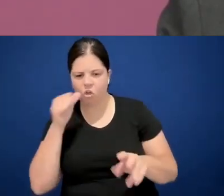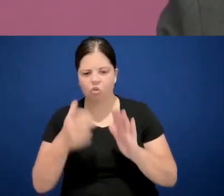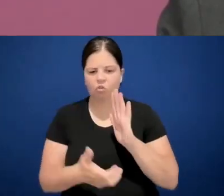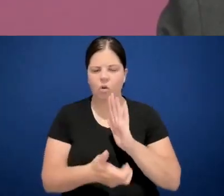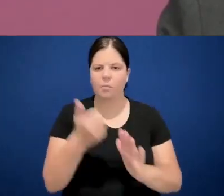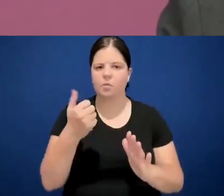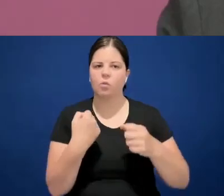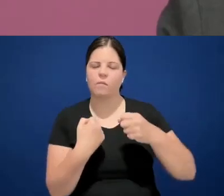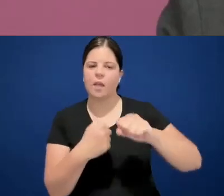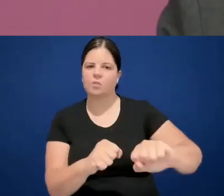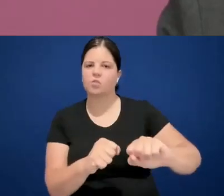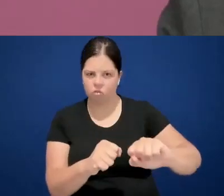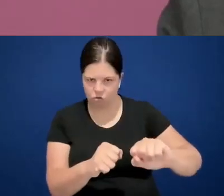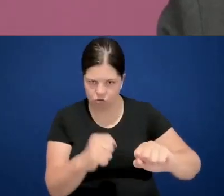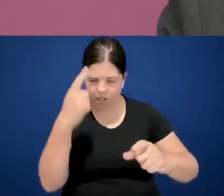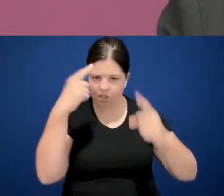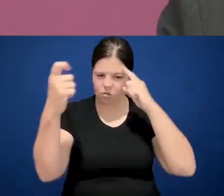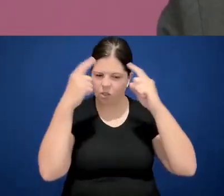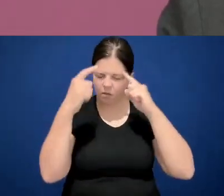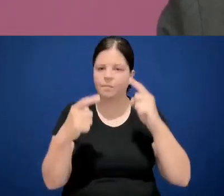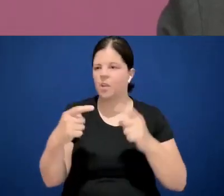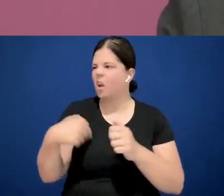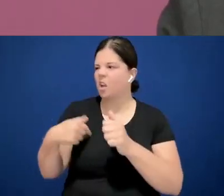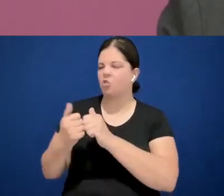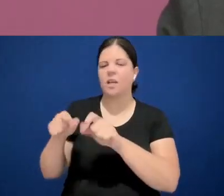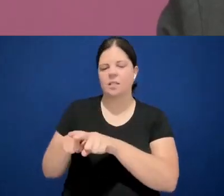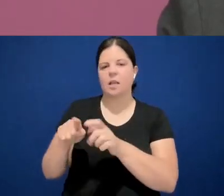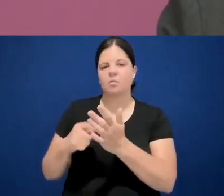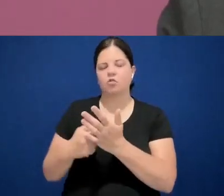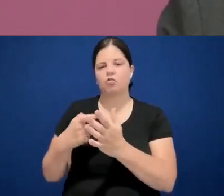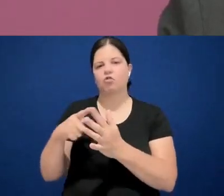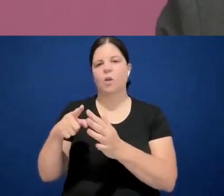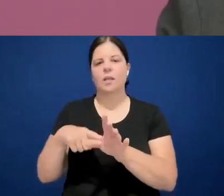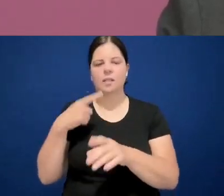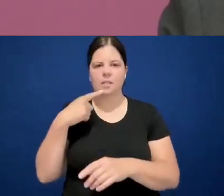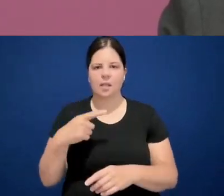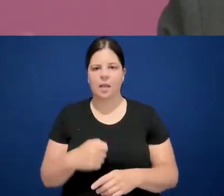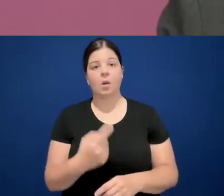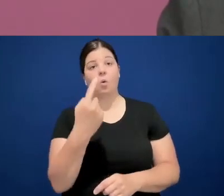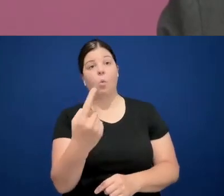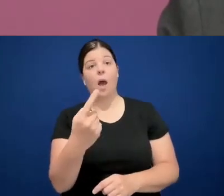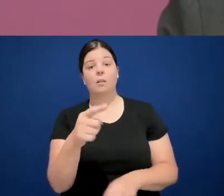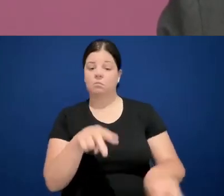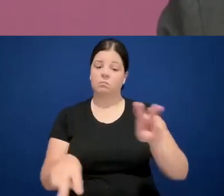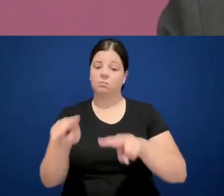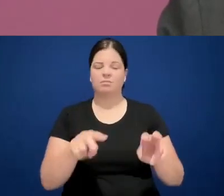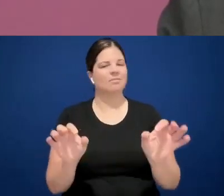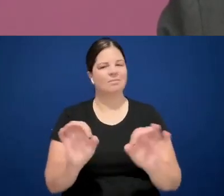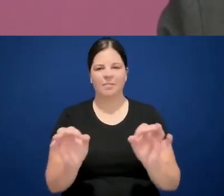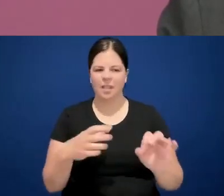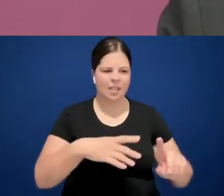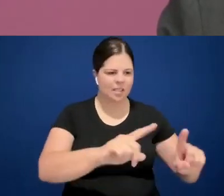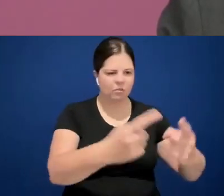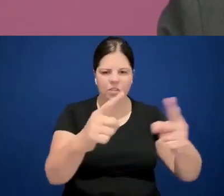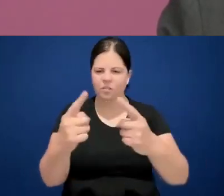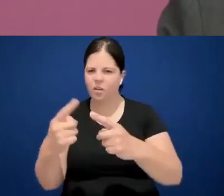And I would agree, I think, with what Tracy had to say, that it's not one measure. It has to be a combination of measures.